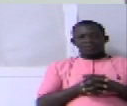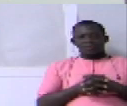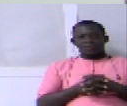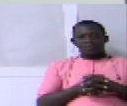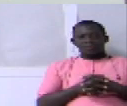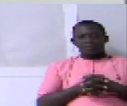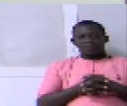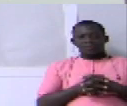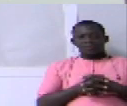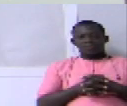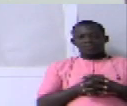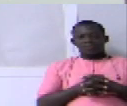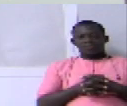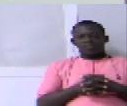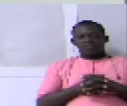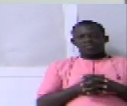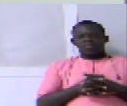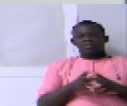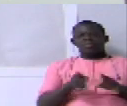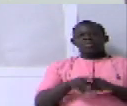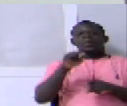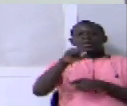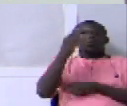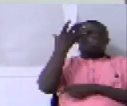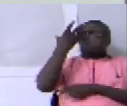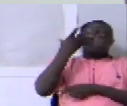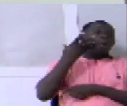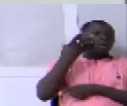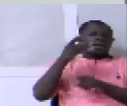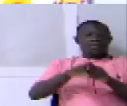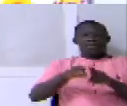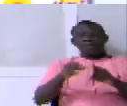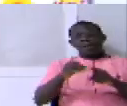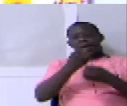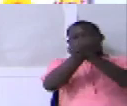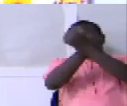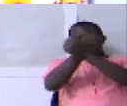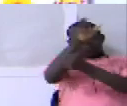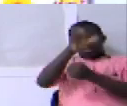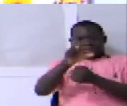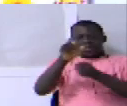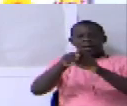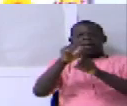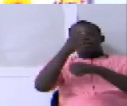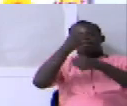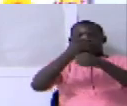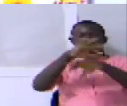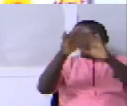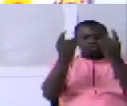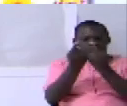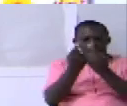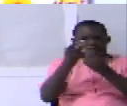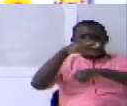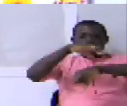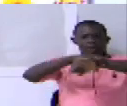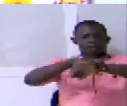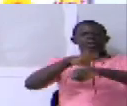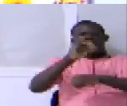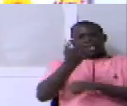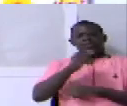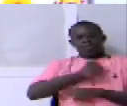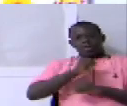prisoner offends and he is being charged. I know of that one, but when it comes to the side of torture and other